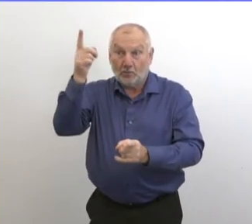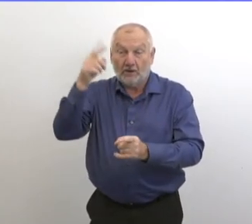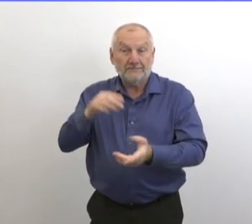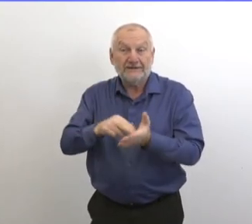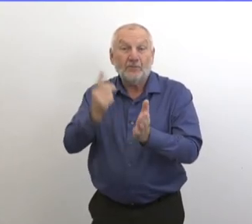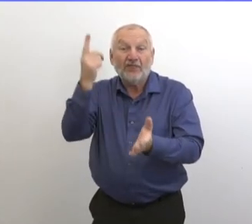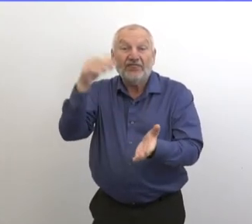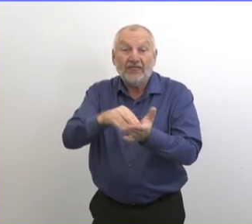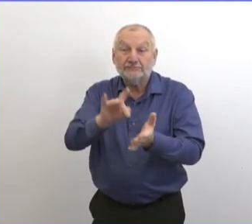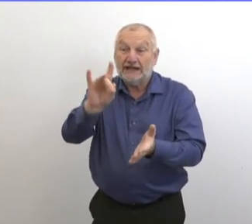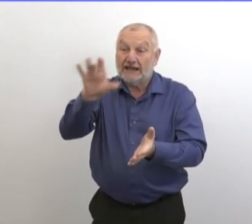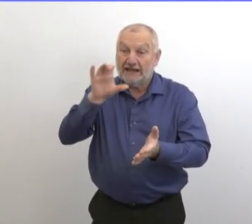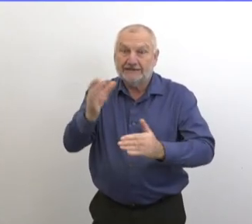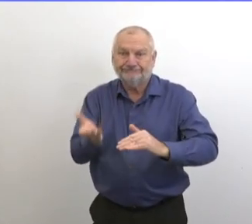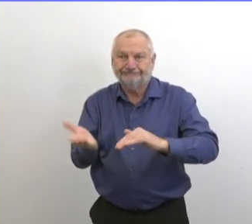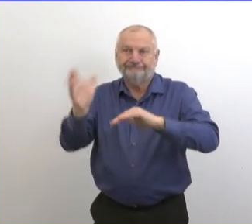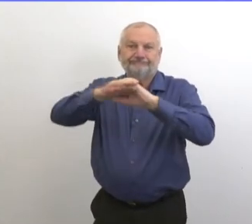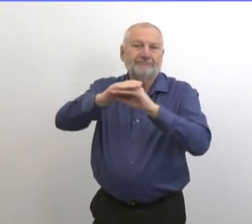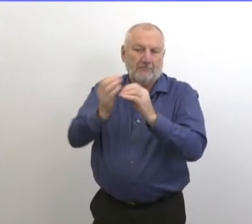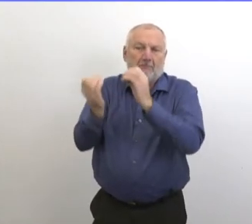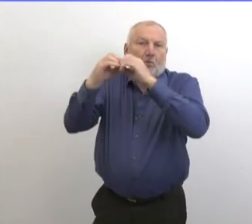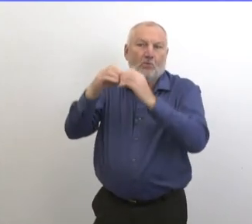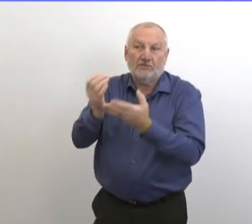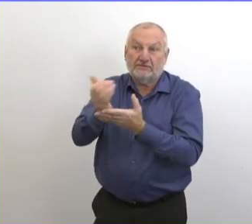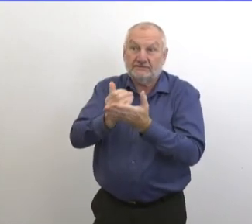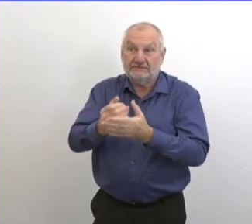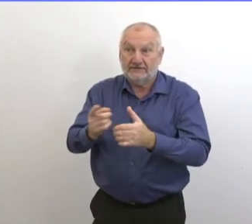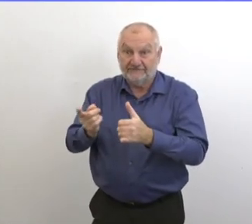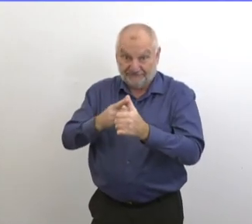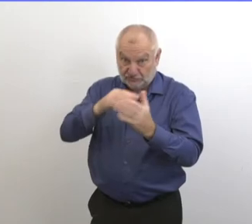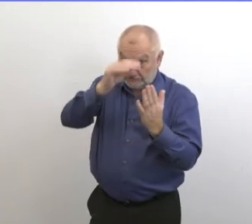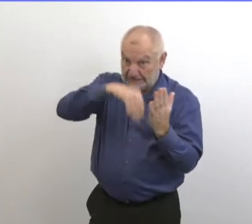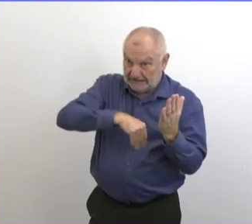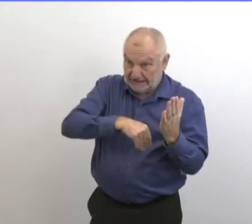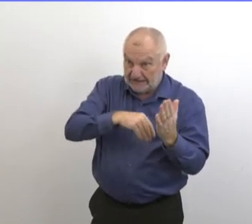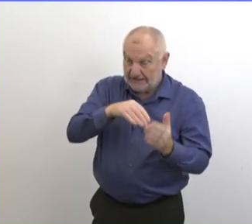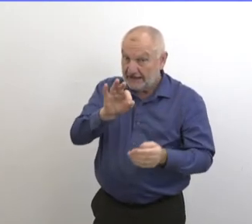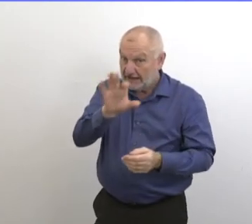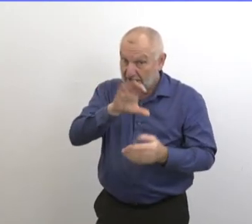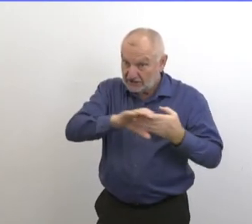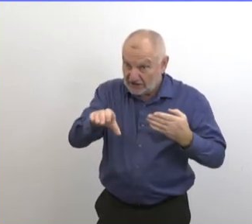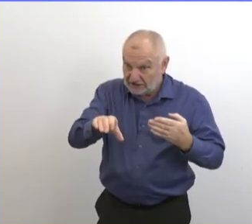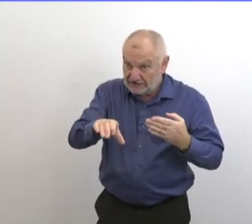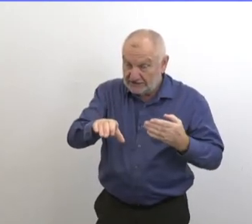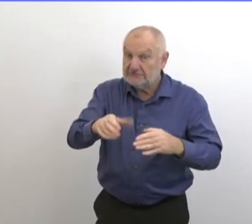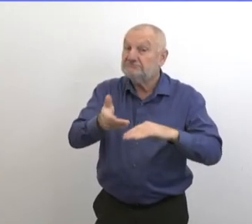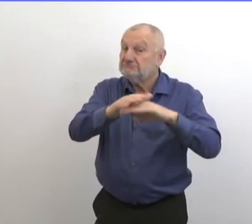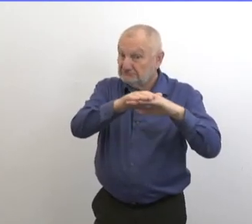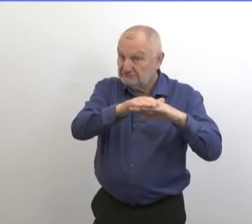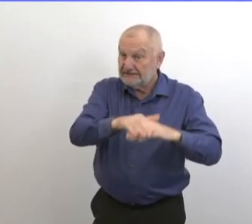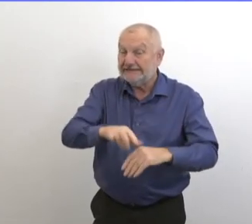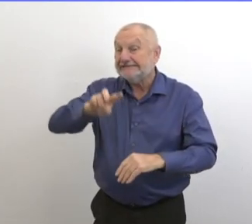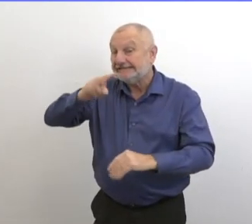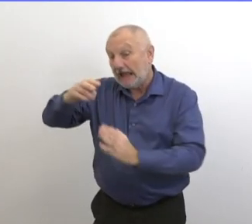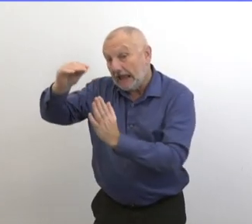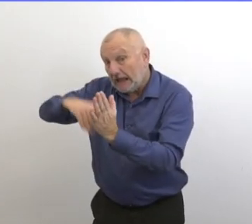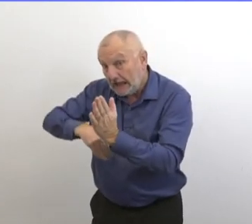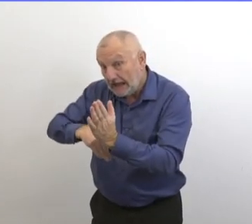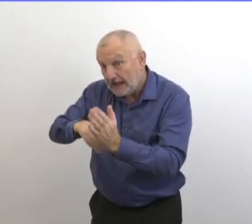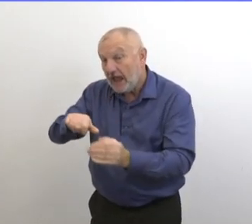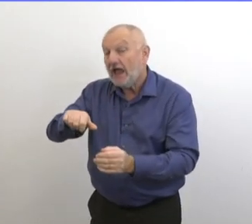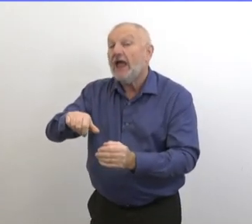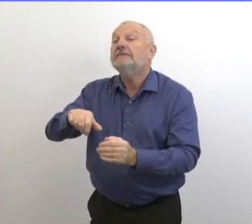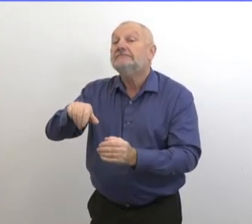2 months, $900 in the first intake and $900 in the second intake after taxes. On a